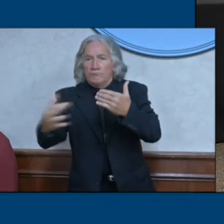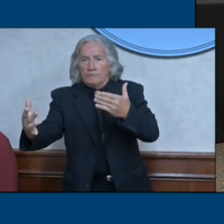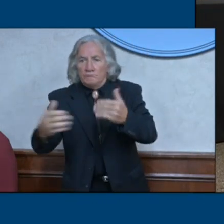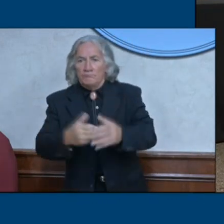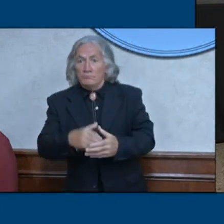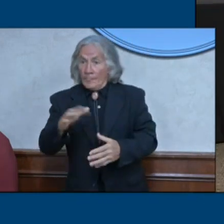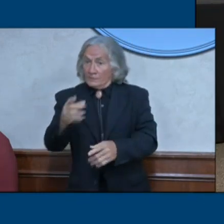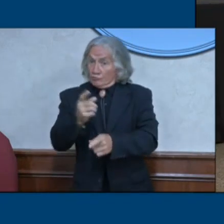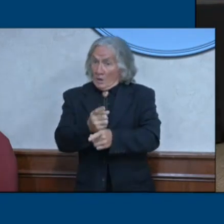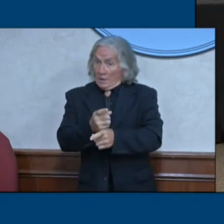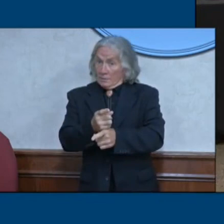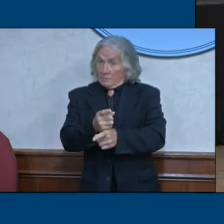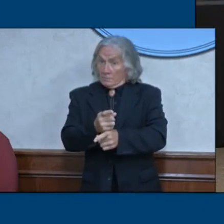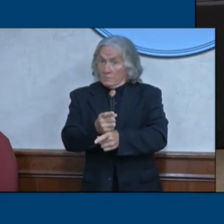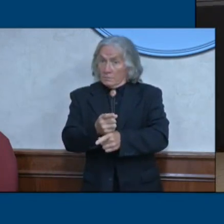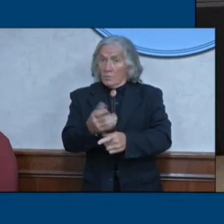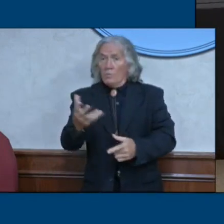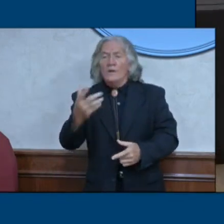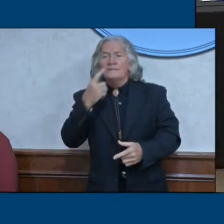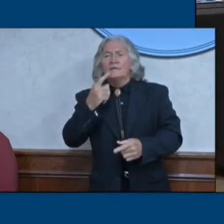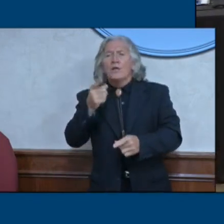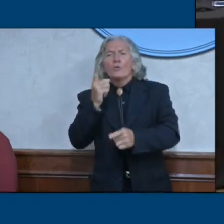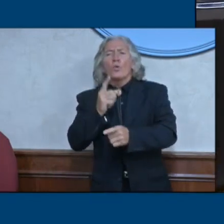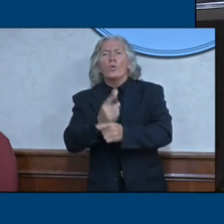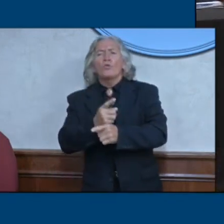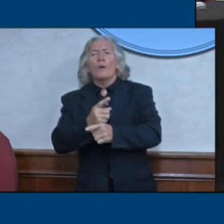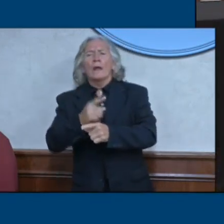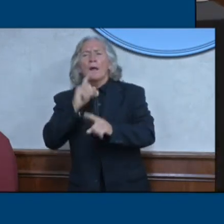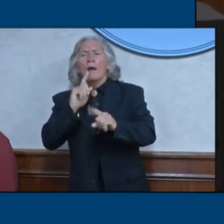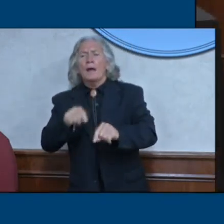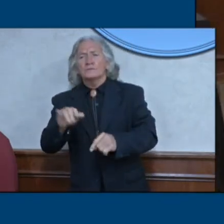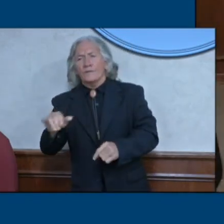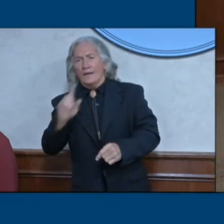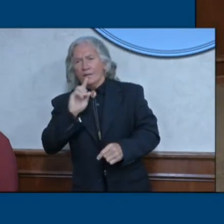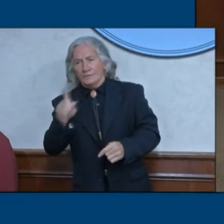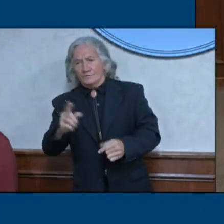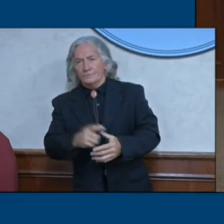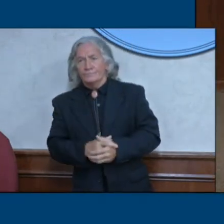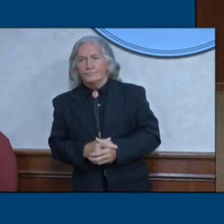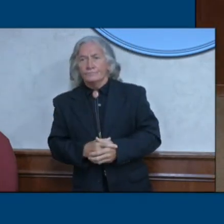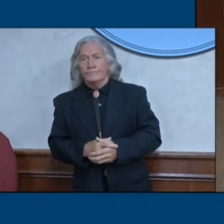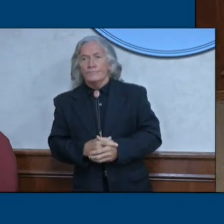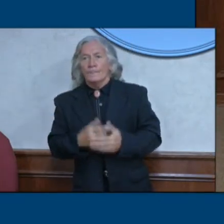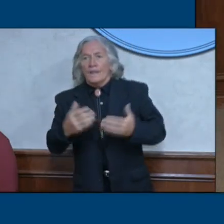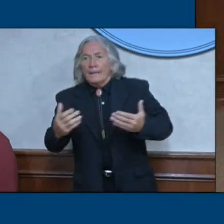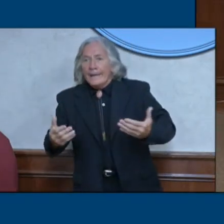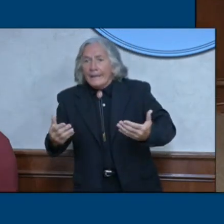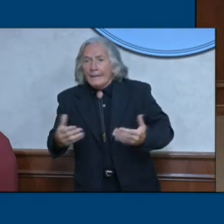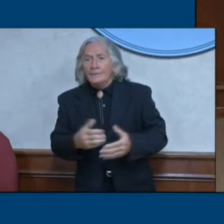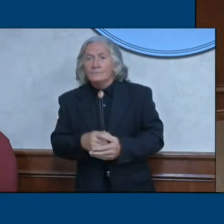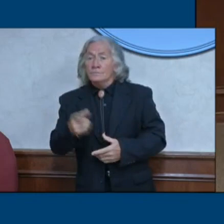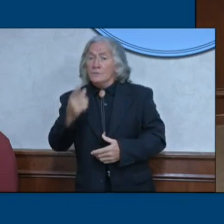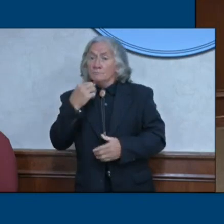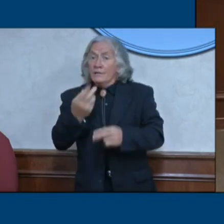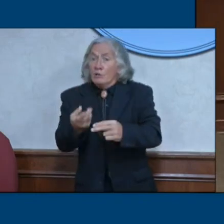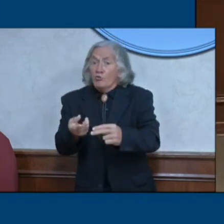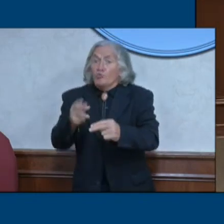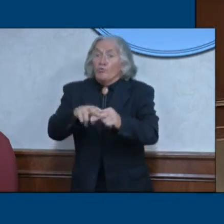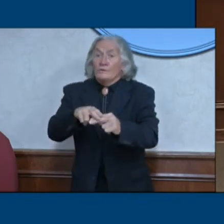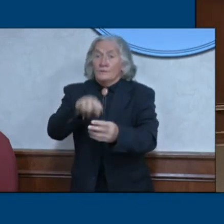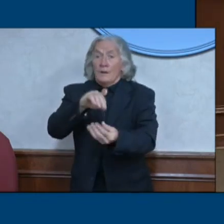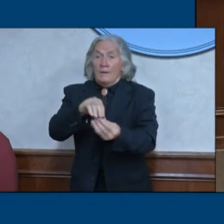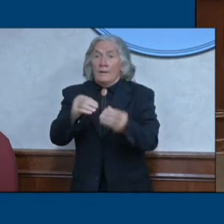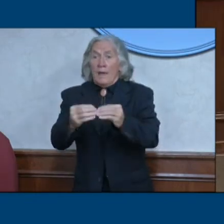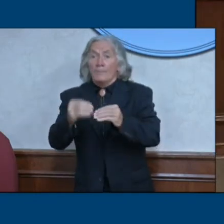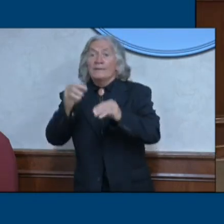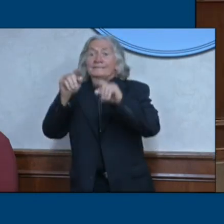that a correct read on that? Well, the correct read is this, and that is there has been an increase in the